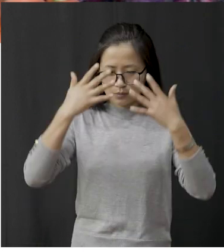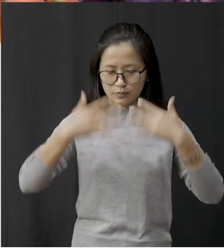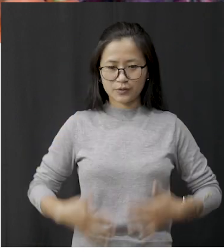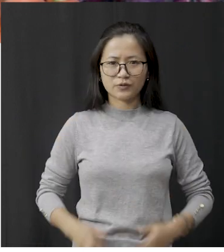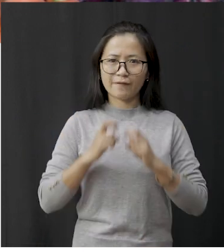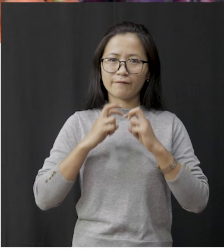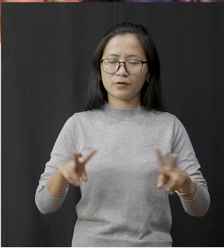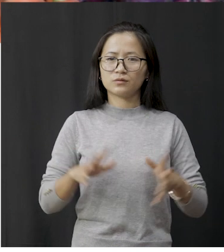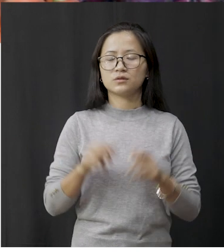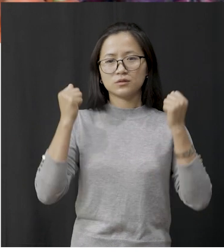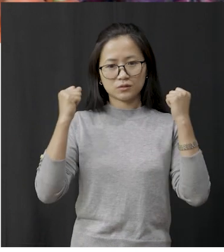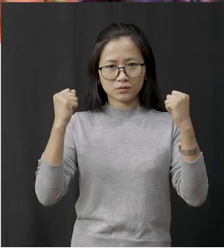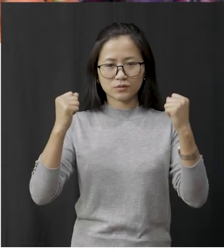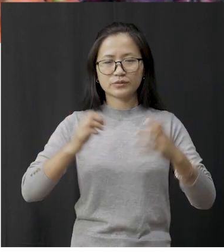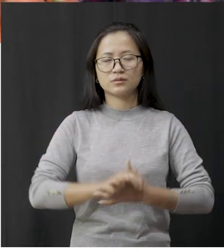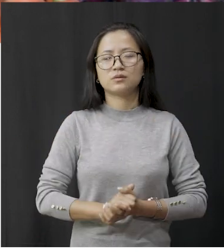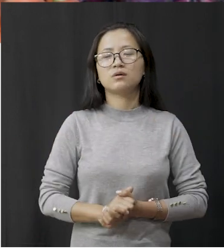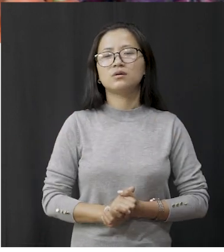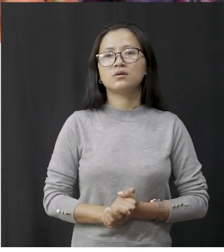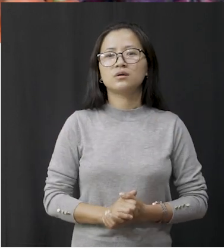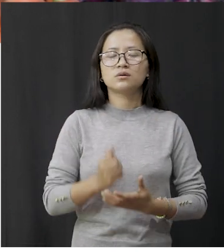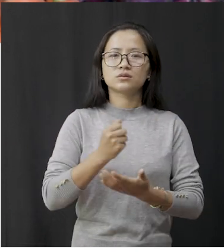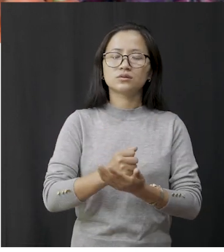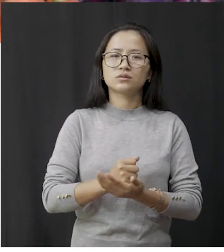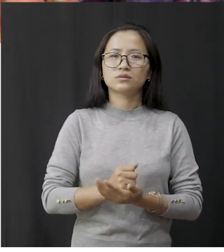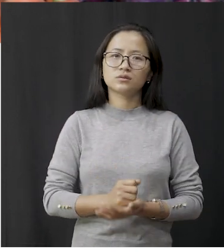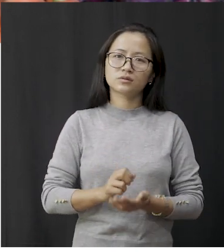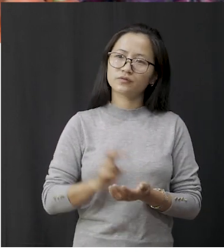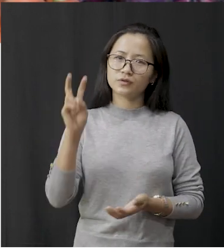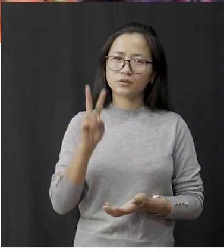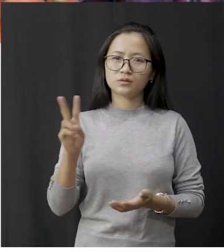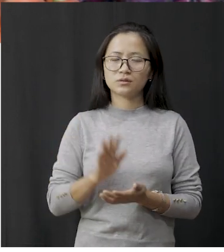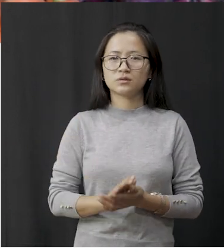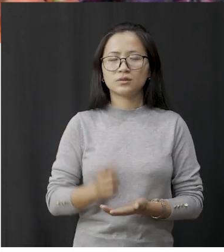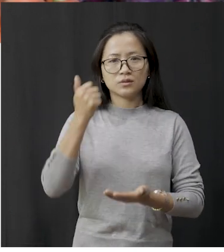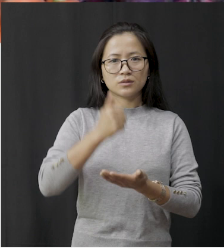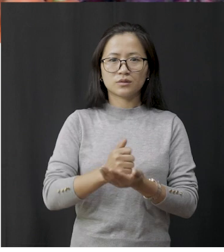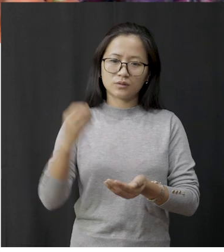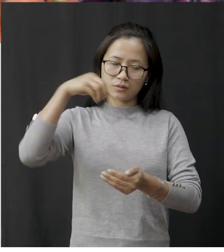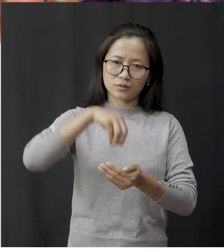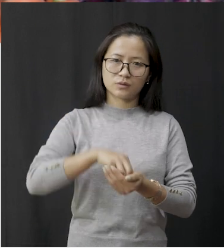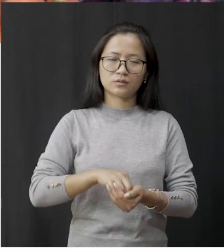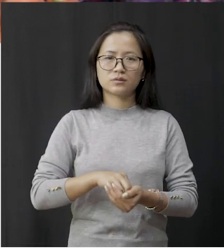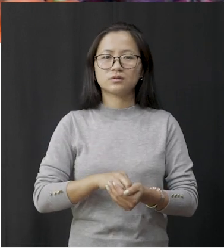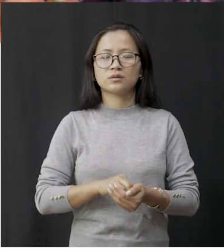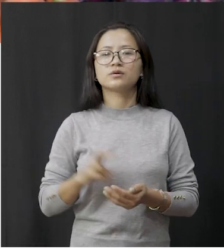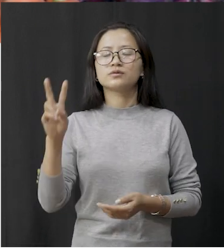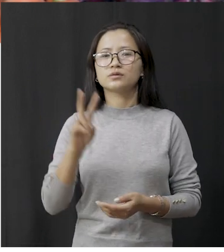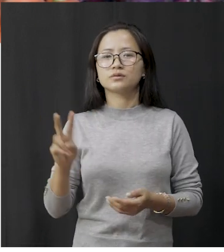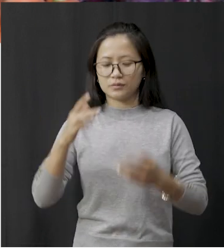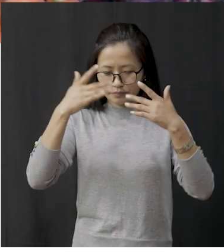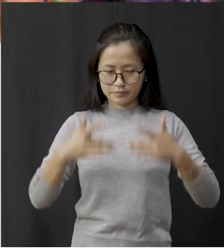body very strong. So students, we should eat vegetables and we should include vegetables in